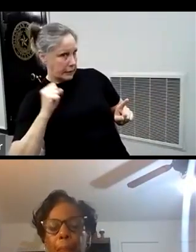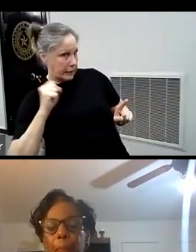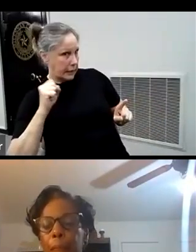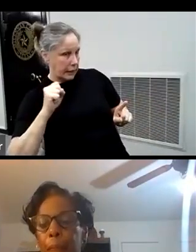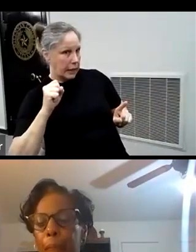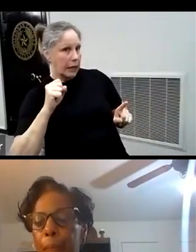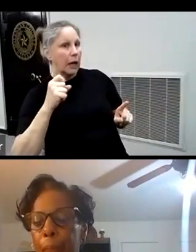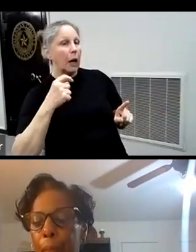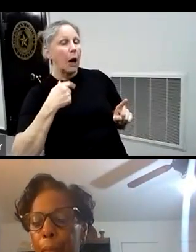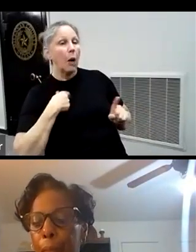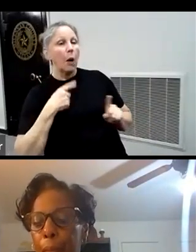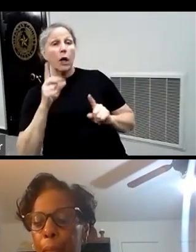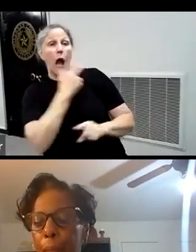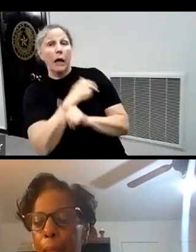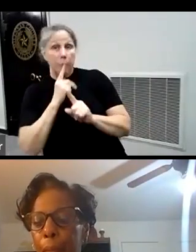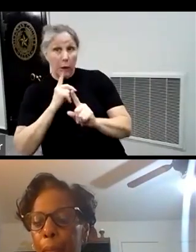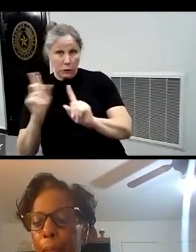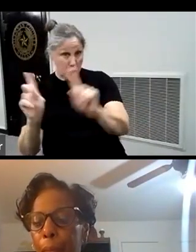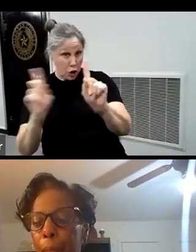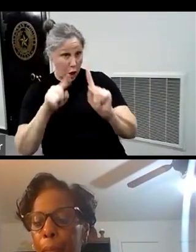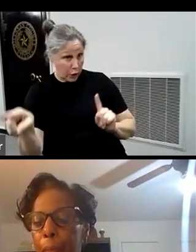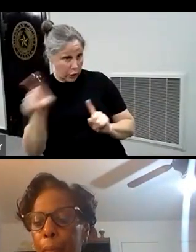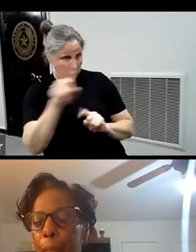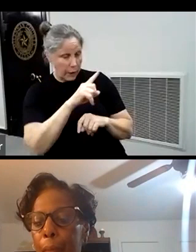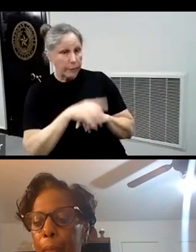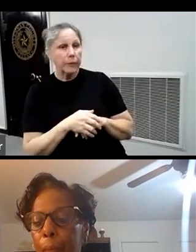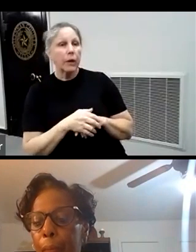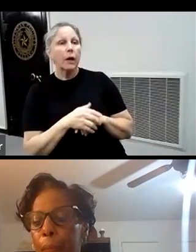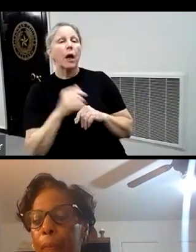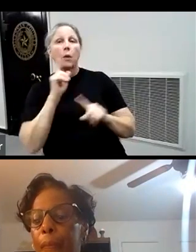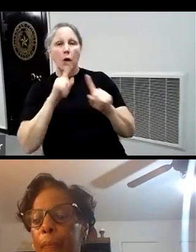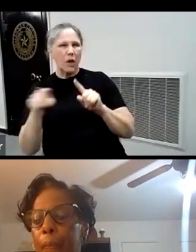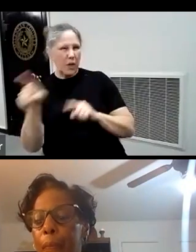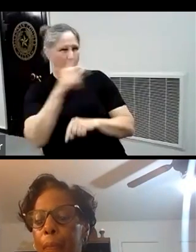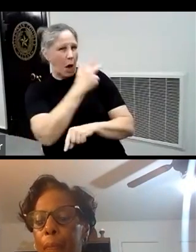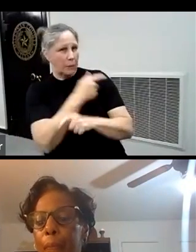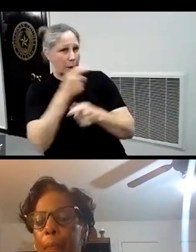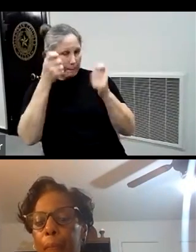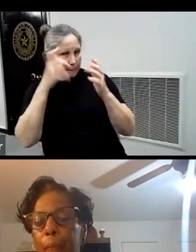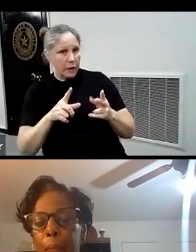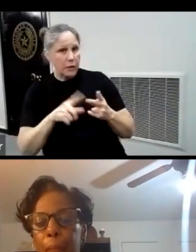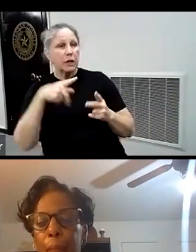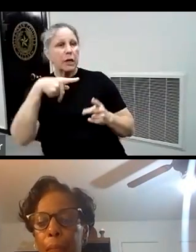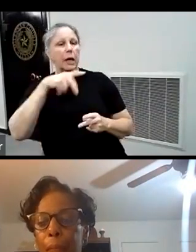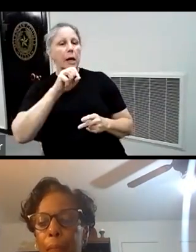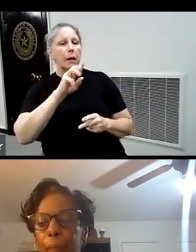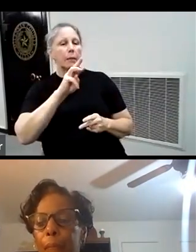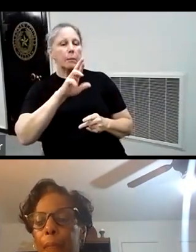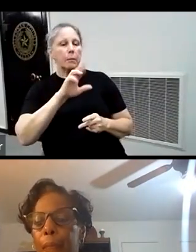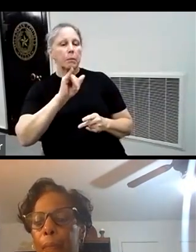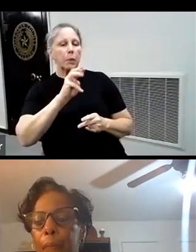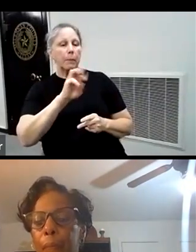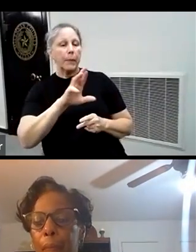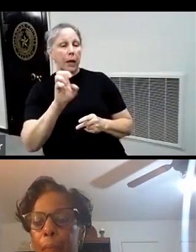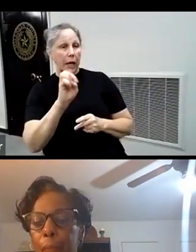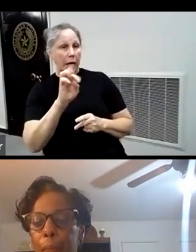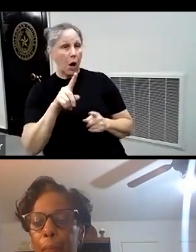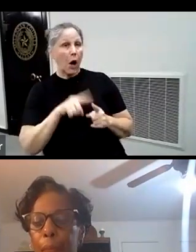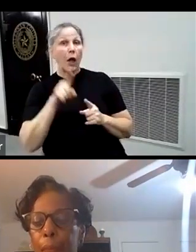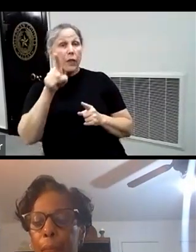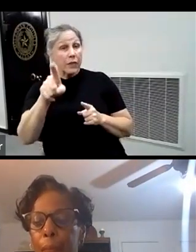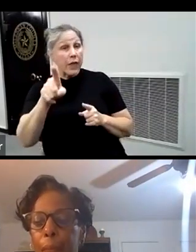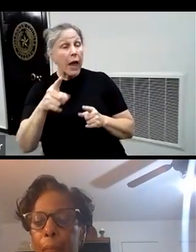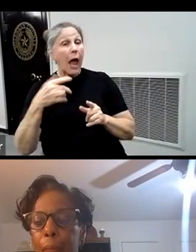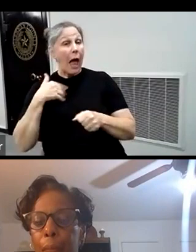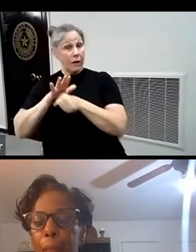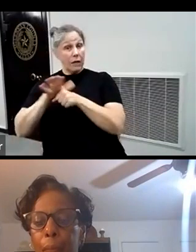been chatting with the hospitals. We do a call with emergency managers for the hospitals and Premier ER. Their supply chains have returned back to